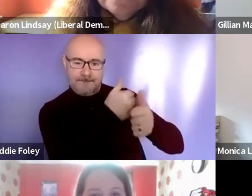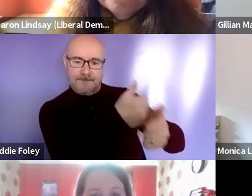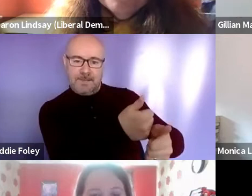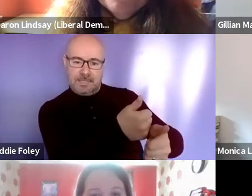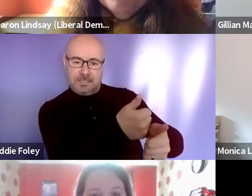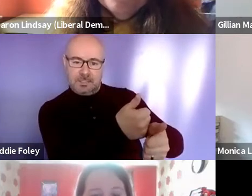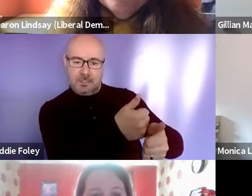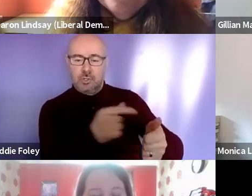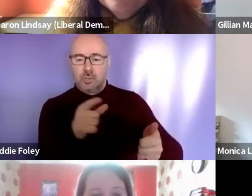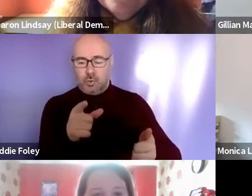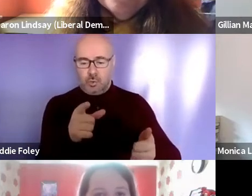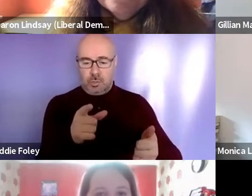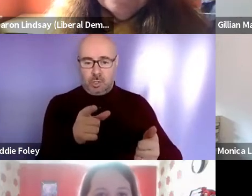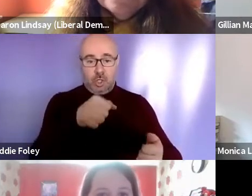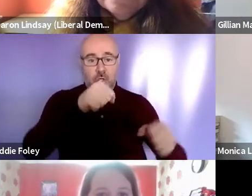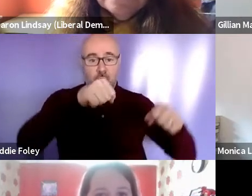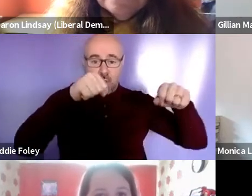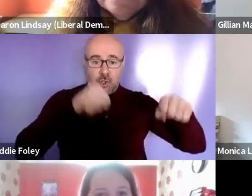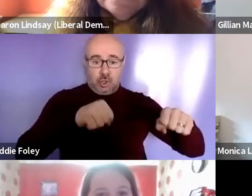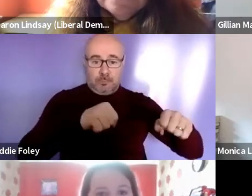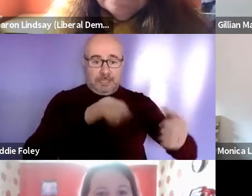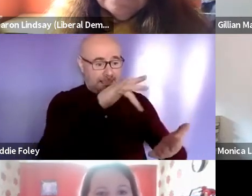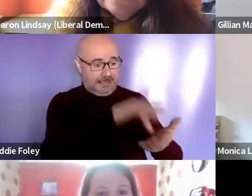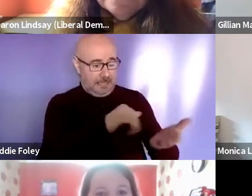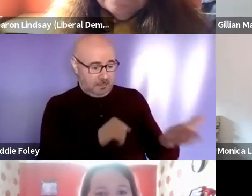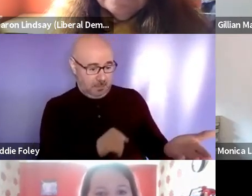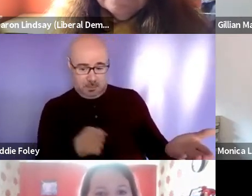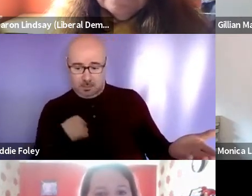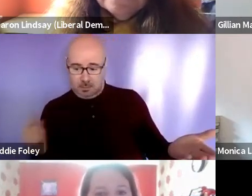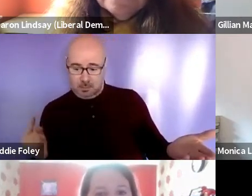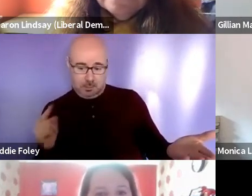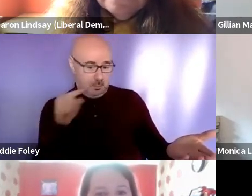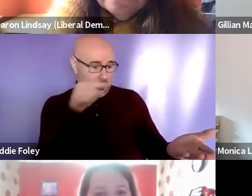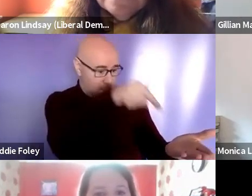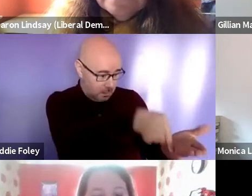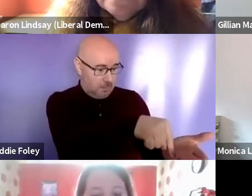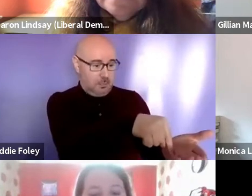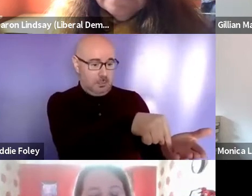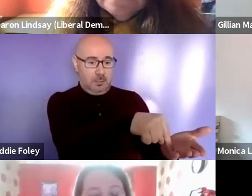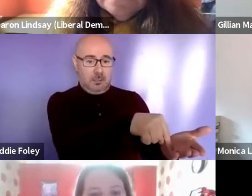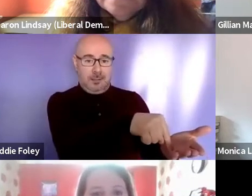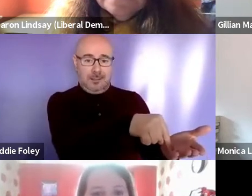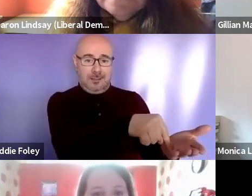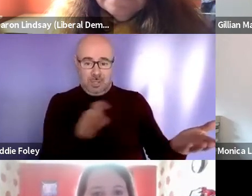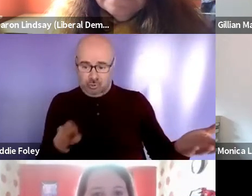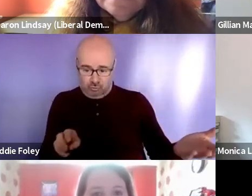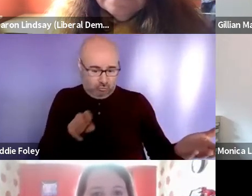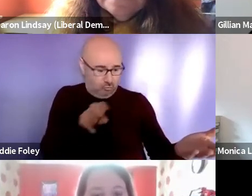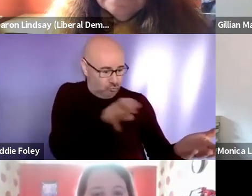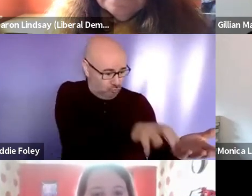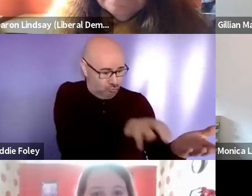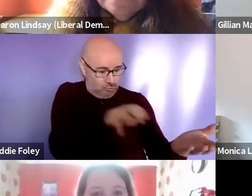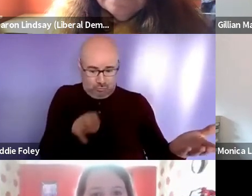shopping centres and culture venues and other things like that is as important as